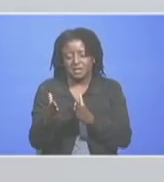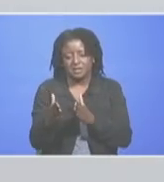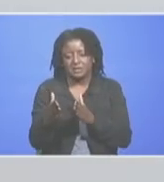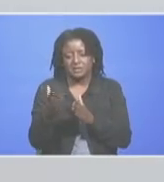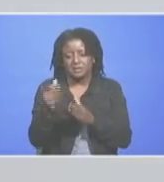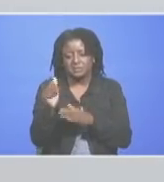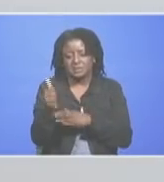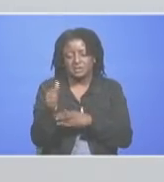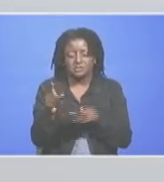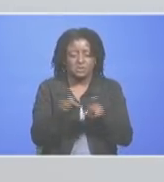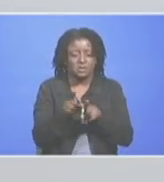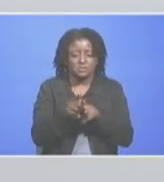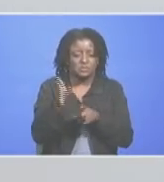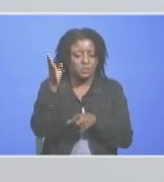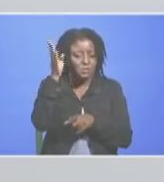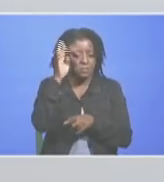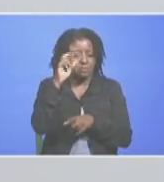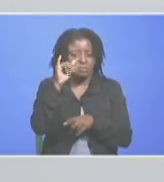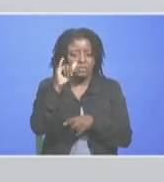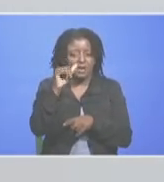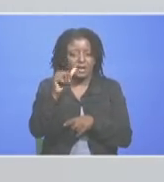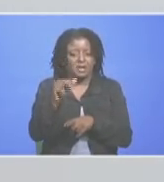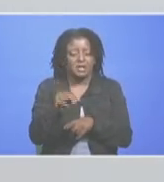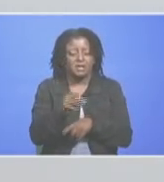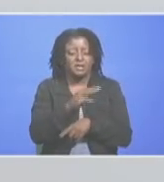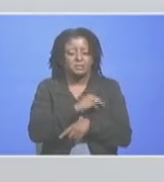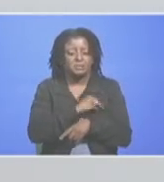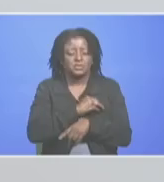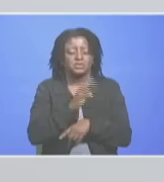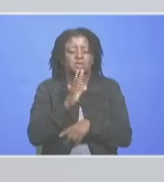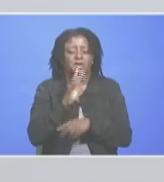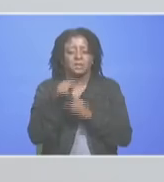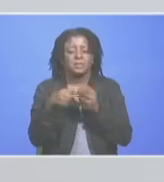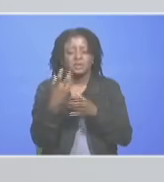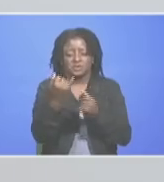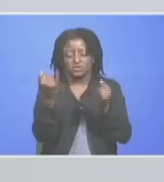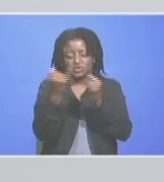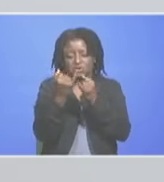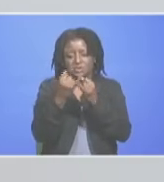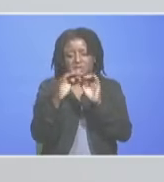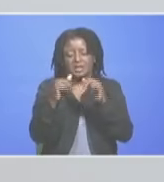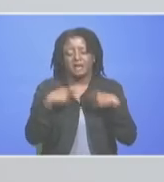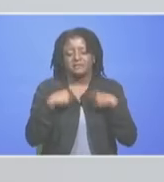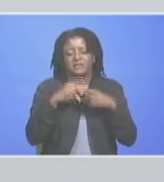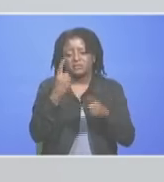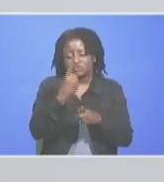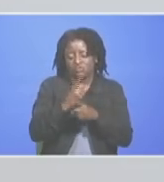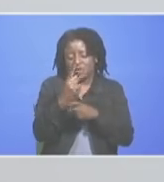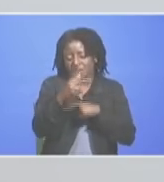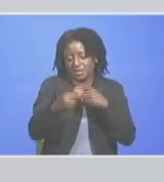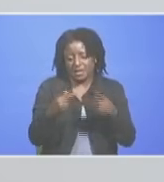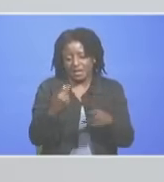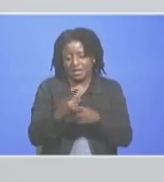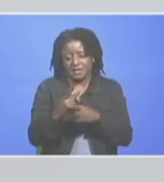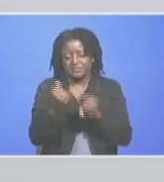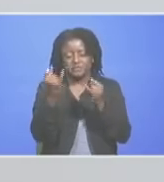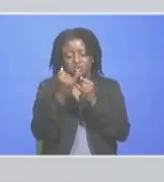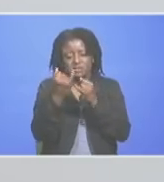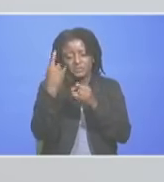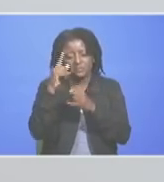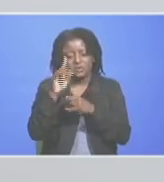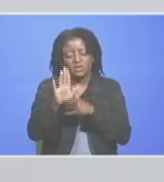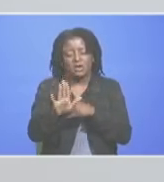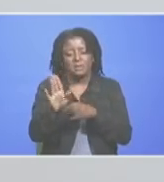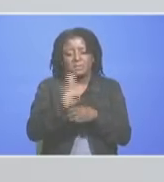Brian Moody from RMS talking about insurance and the importance of having the right kind of coverage for your business to ensure that you can restore